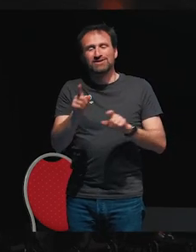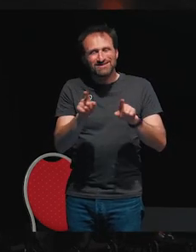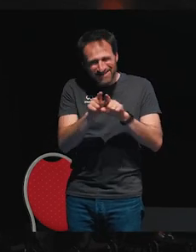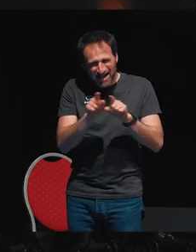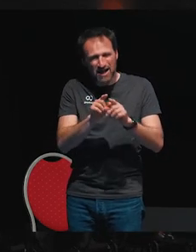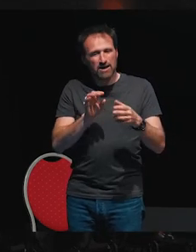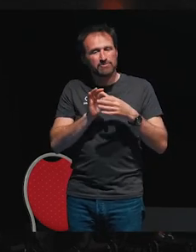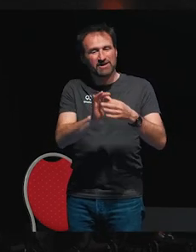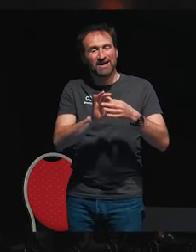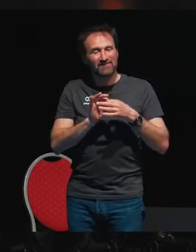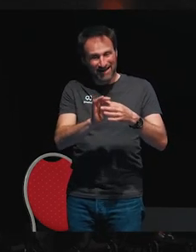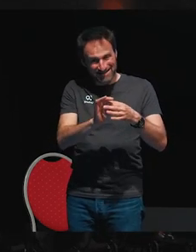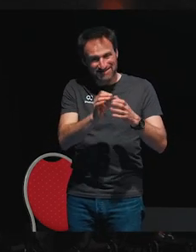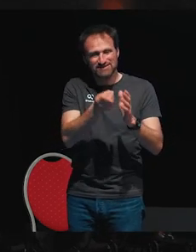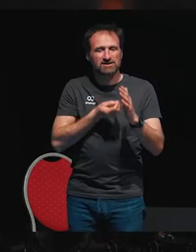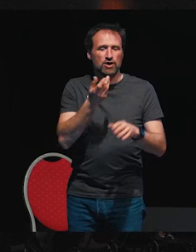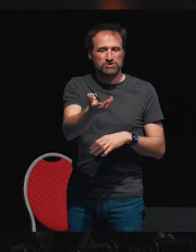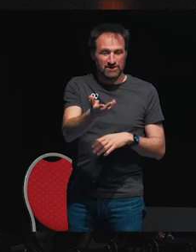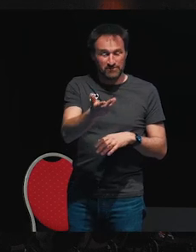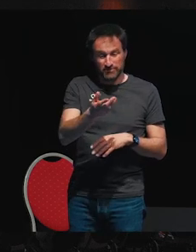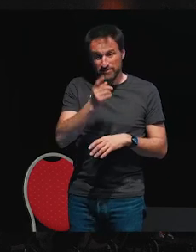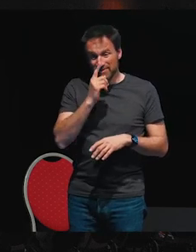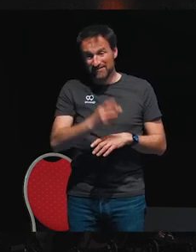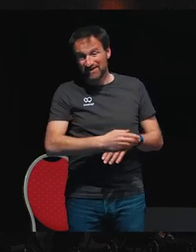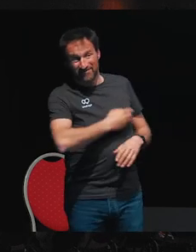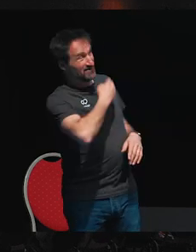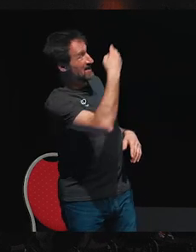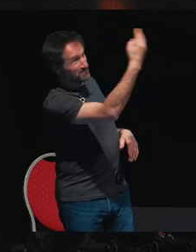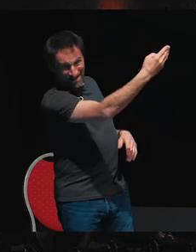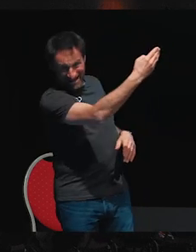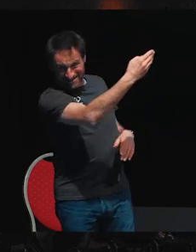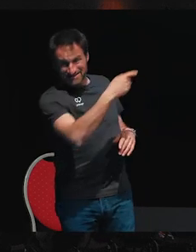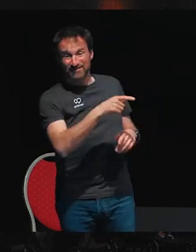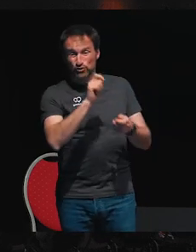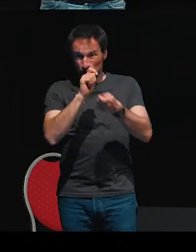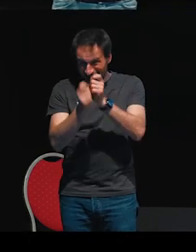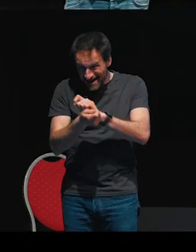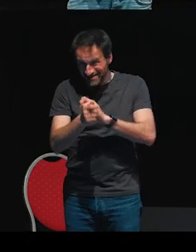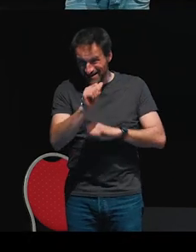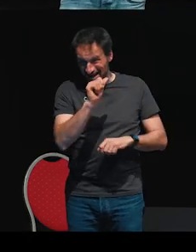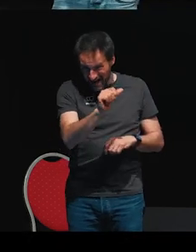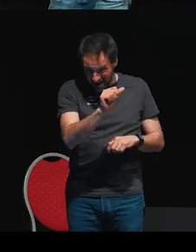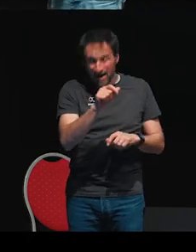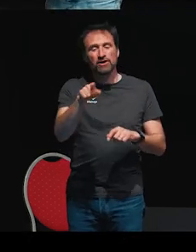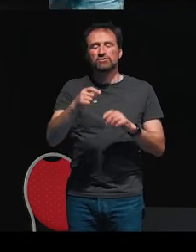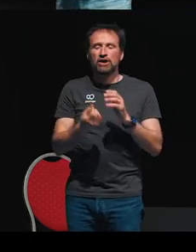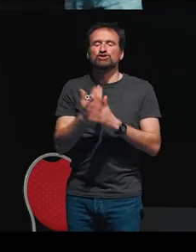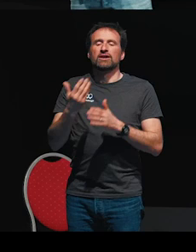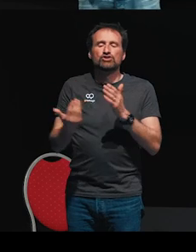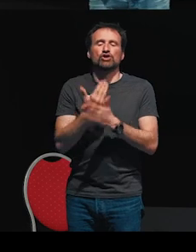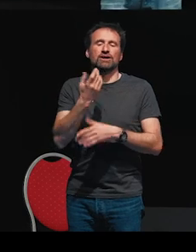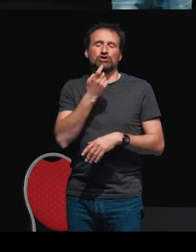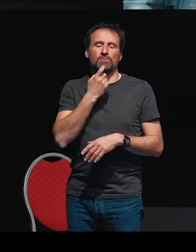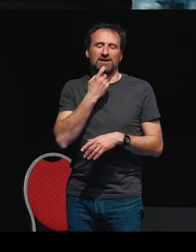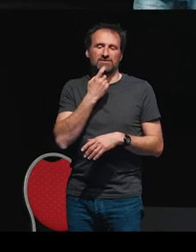the right solution, if you want to change something in A, you create a new object and you return C in